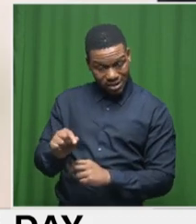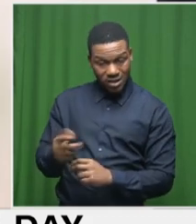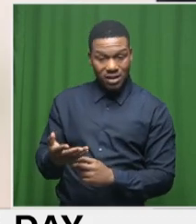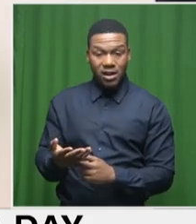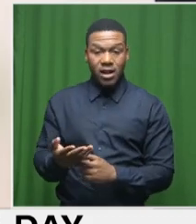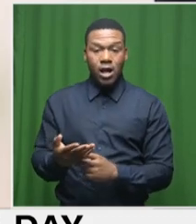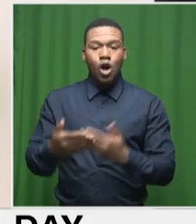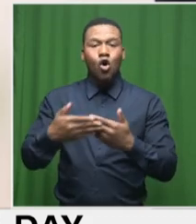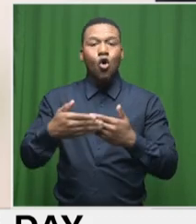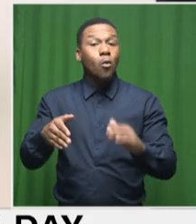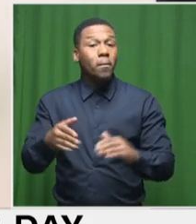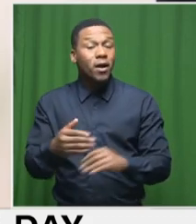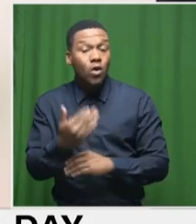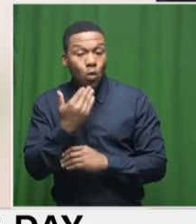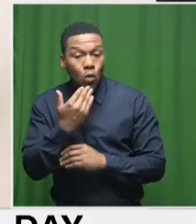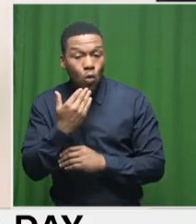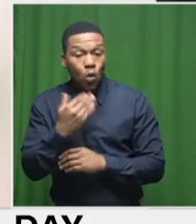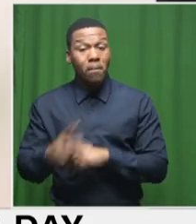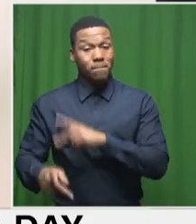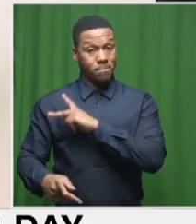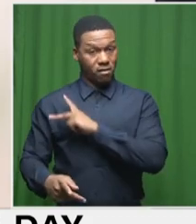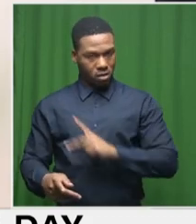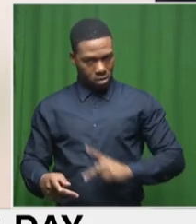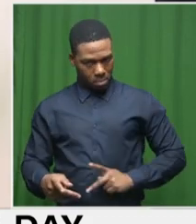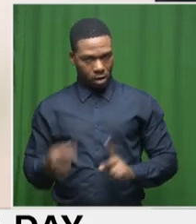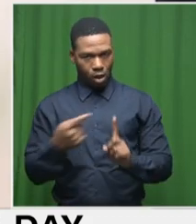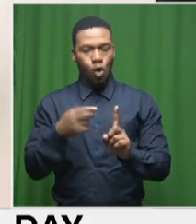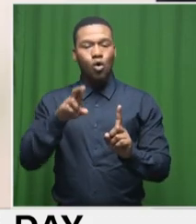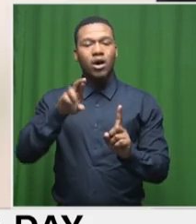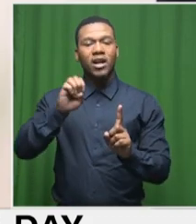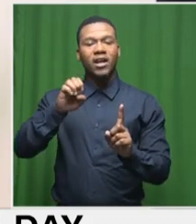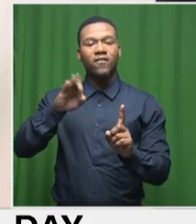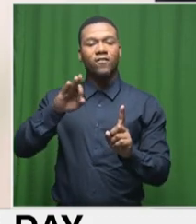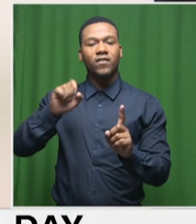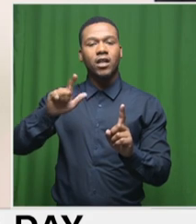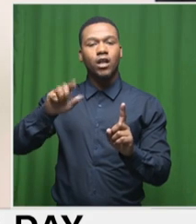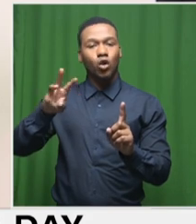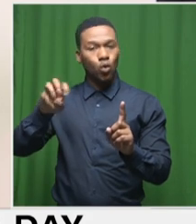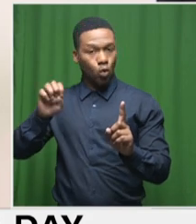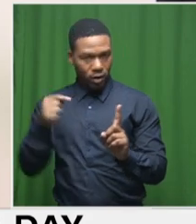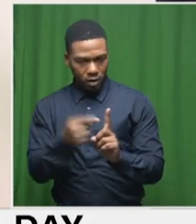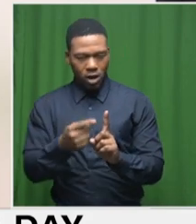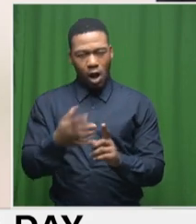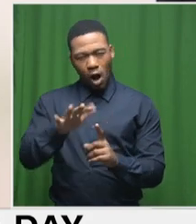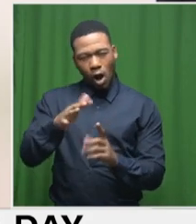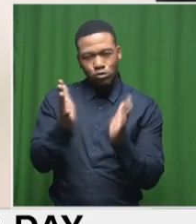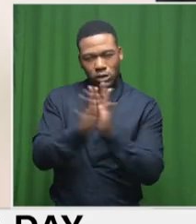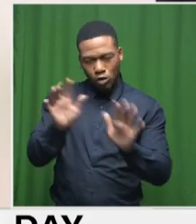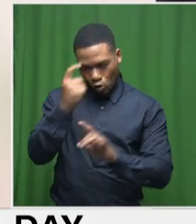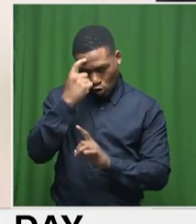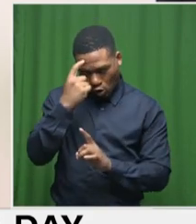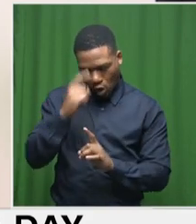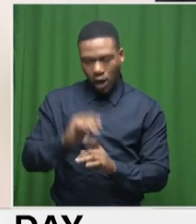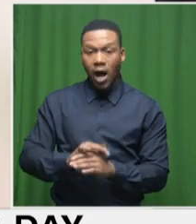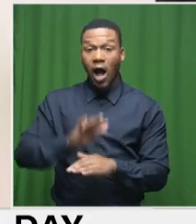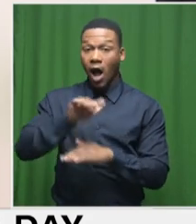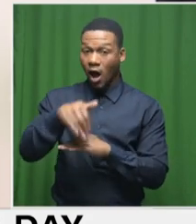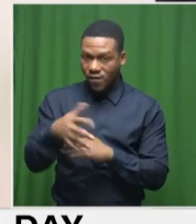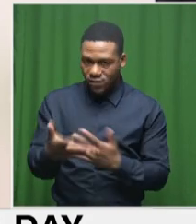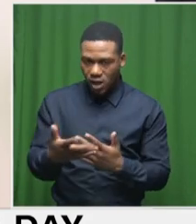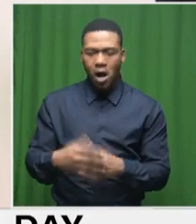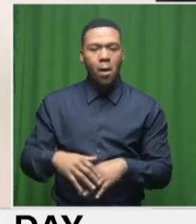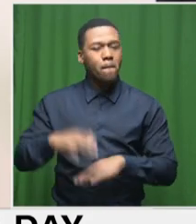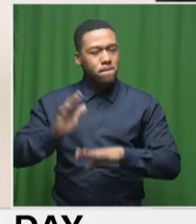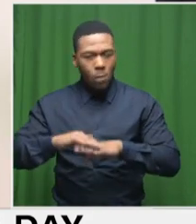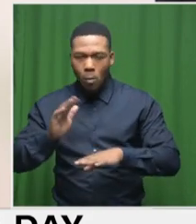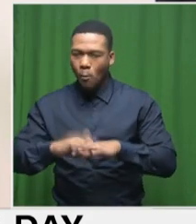by the provincial, by the premier, Refilwe Mtshweni-Tsepane, at around 10 o'clock. And also we expect that after that, there will be like a lot of commissions